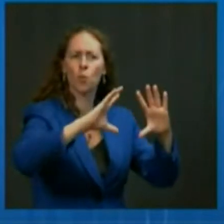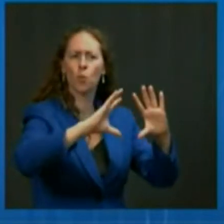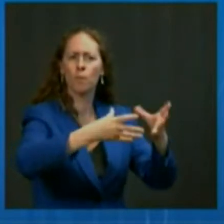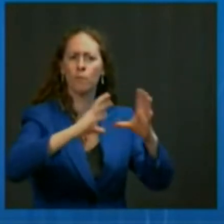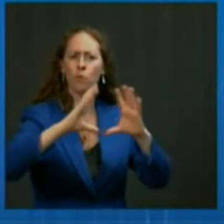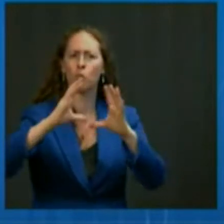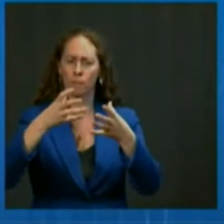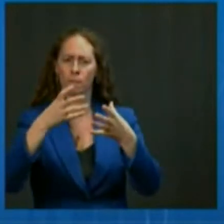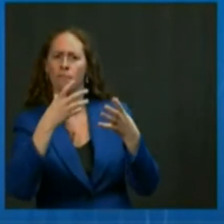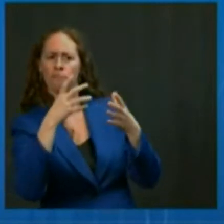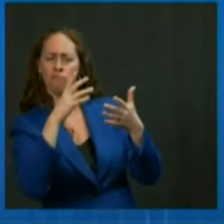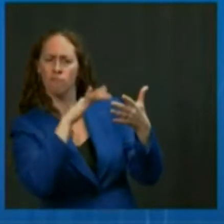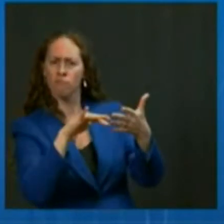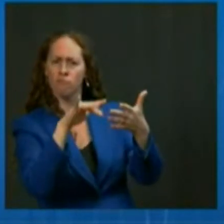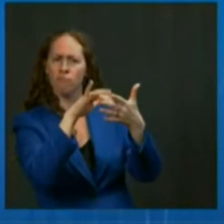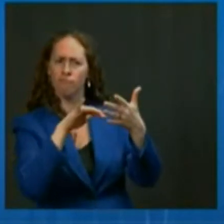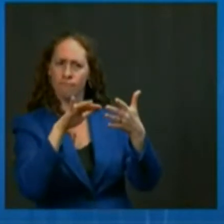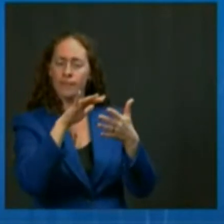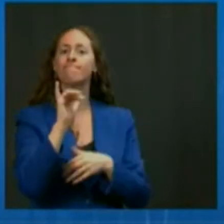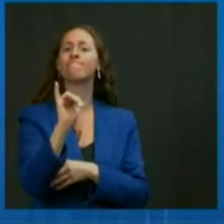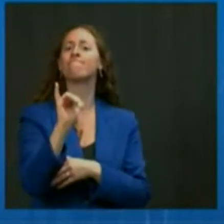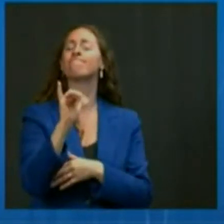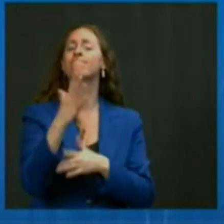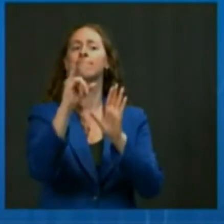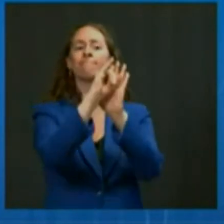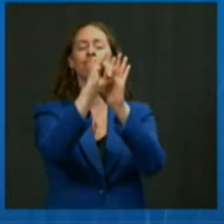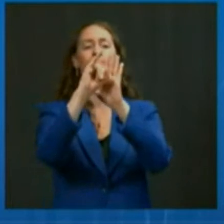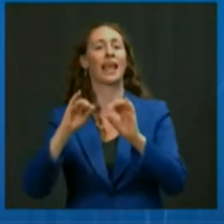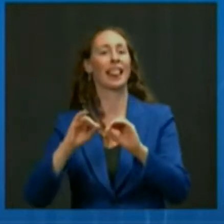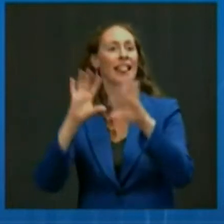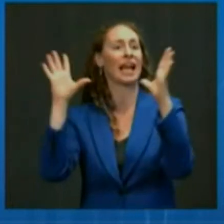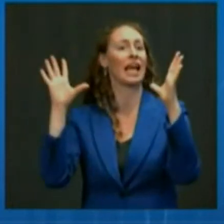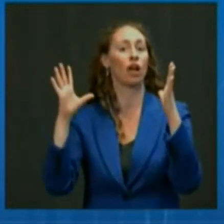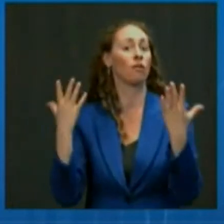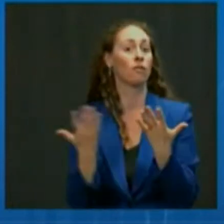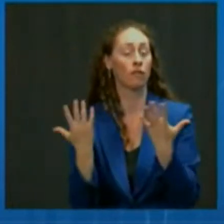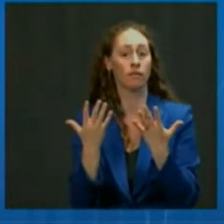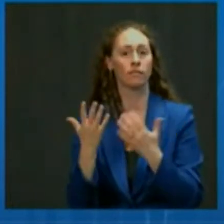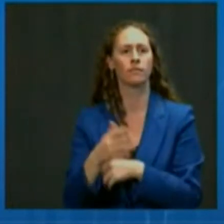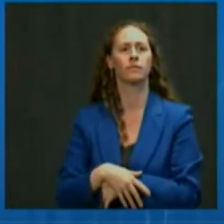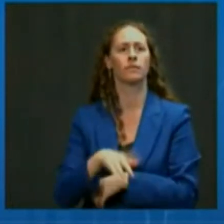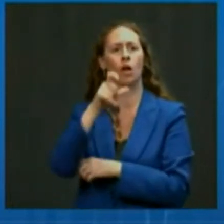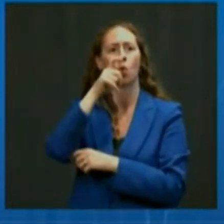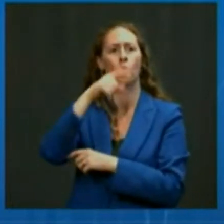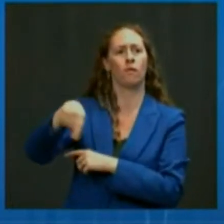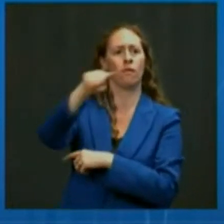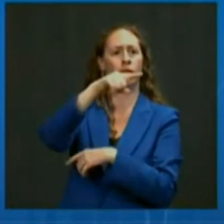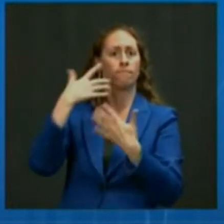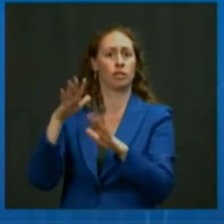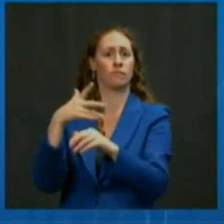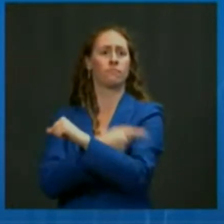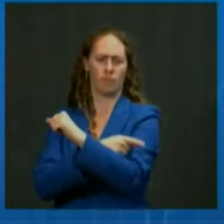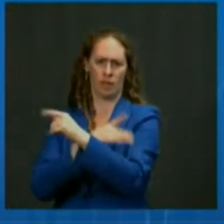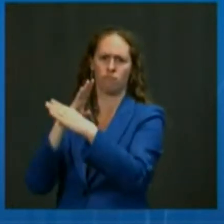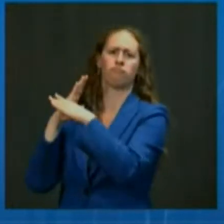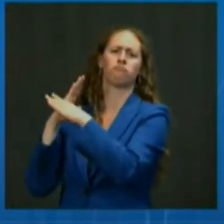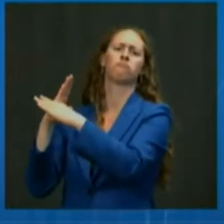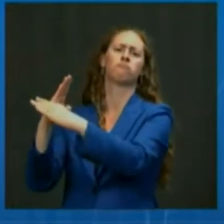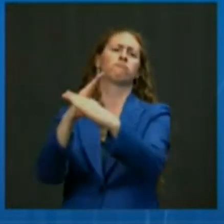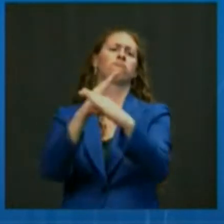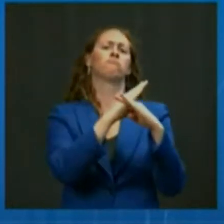clear. First, vaccine-induced protection against SARS-CoV-2 infection begins to decrease over